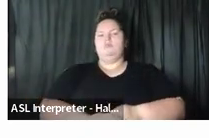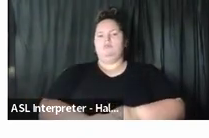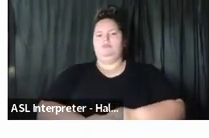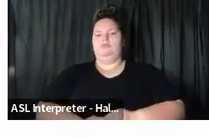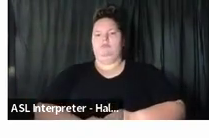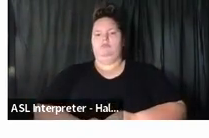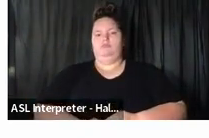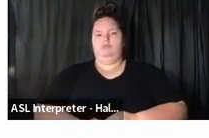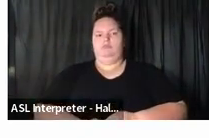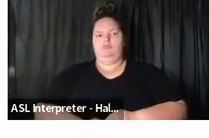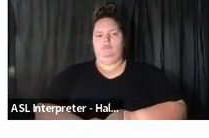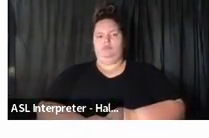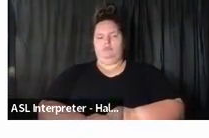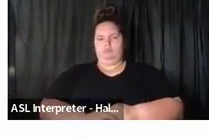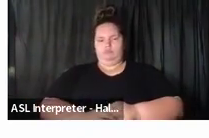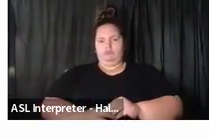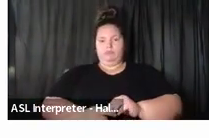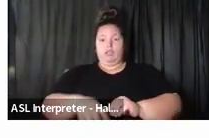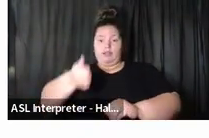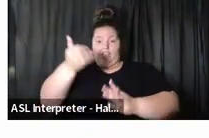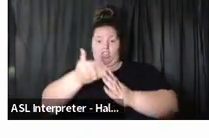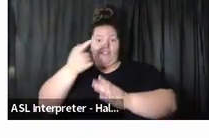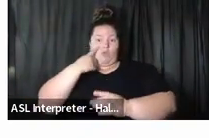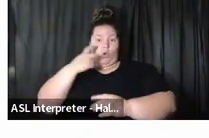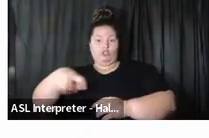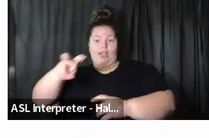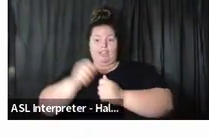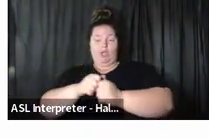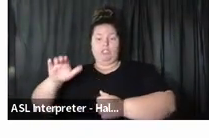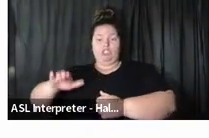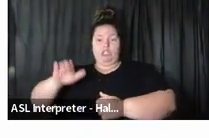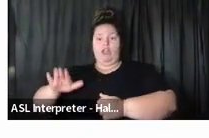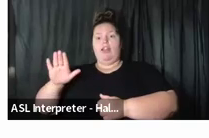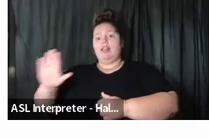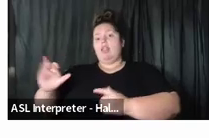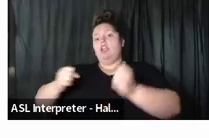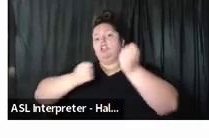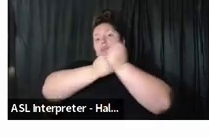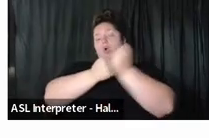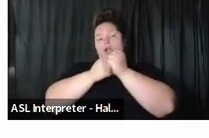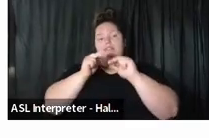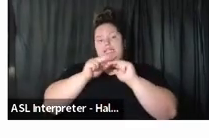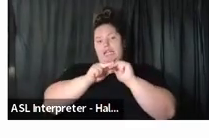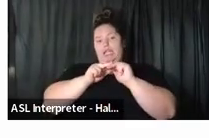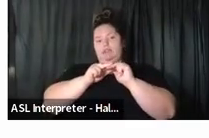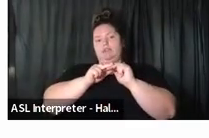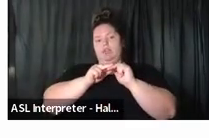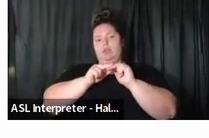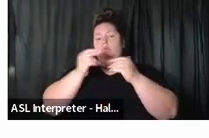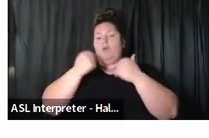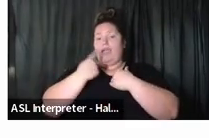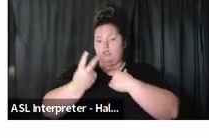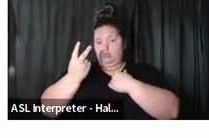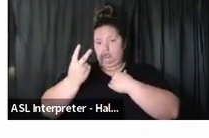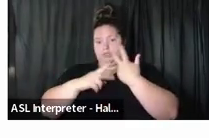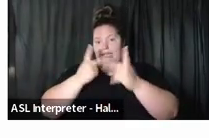So another thing for traveling with children, there's supportive seating, and we have these two supportive